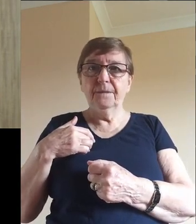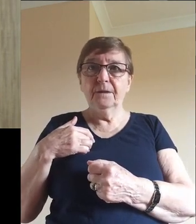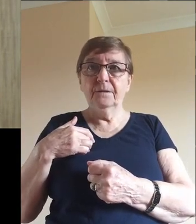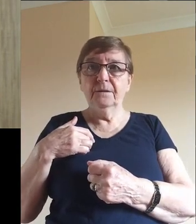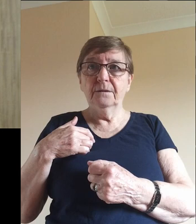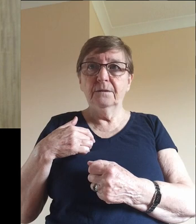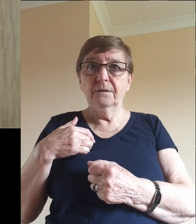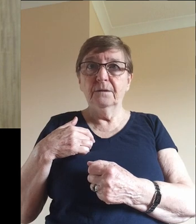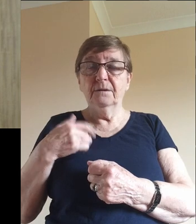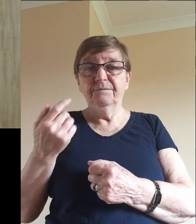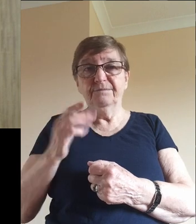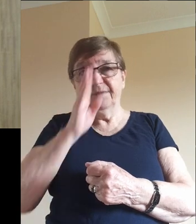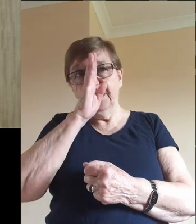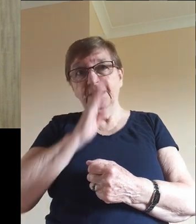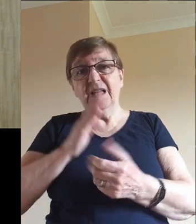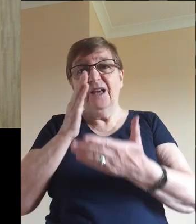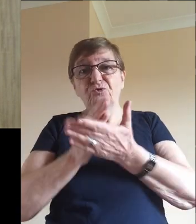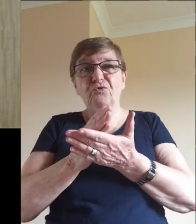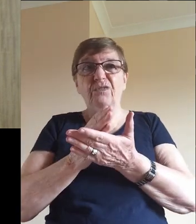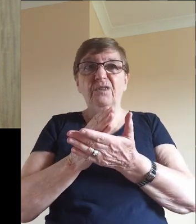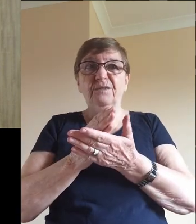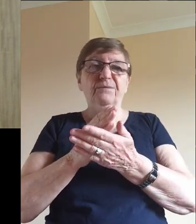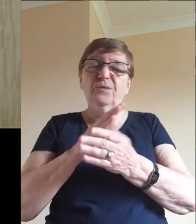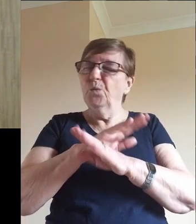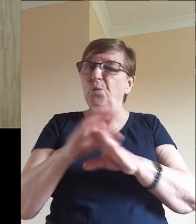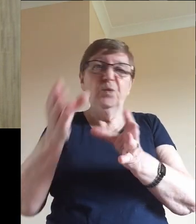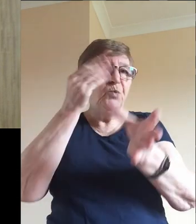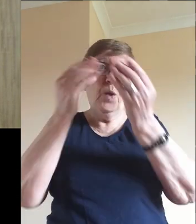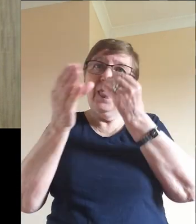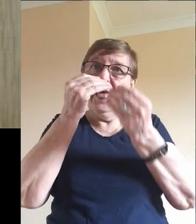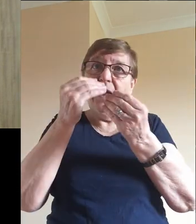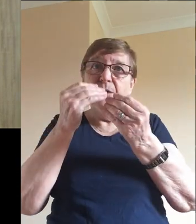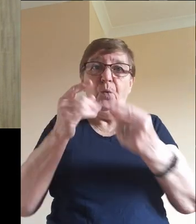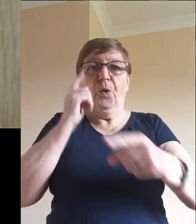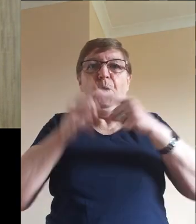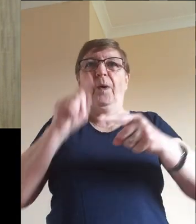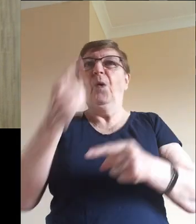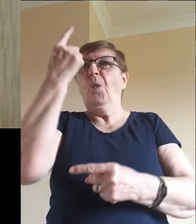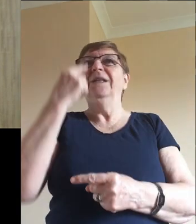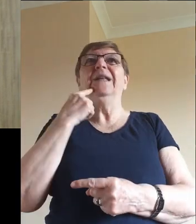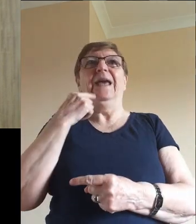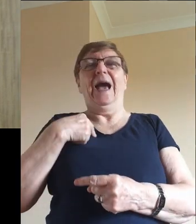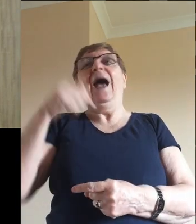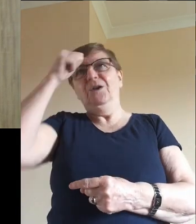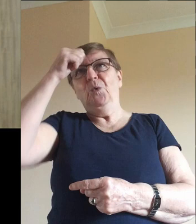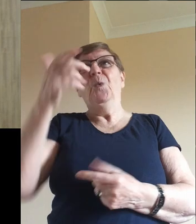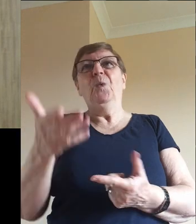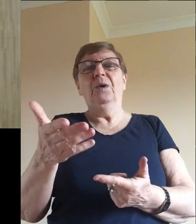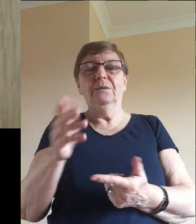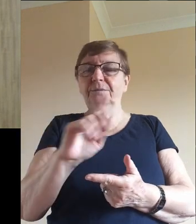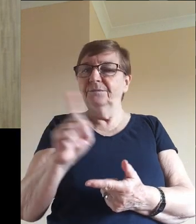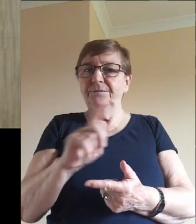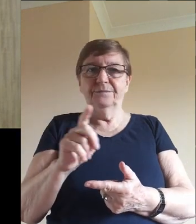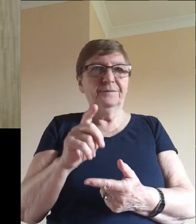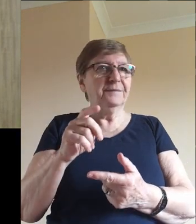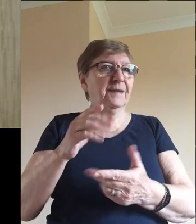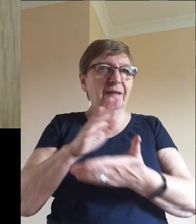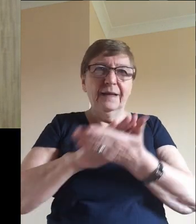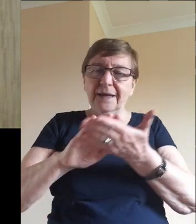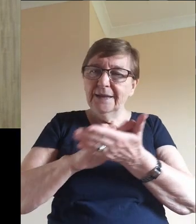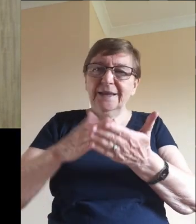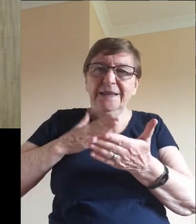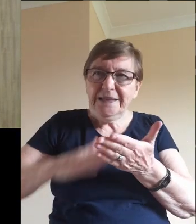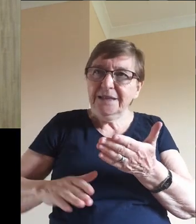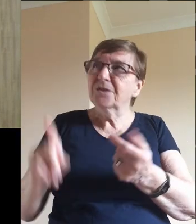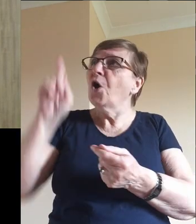And you see, the sad truth is we don't learn stuff like that overnight. And it takes a work, and it takes a miracle of